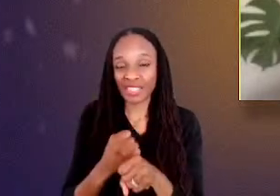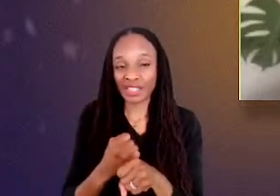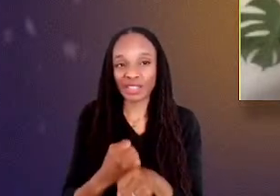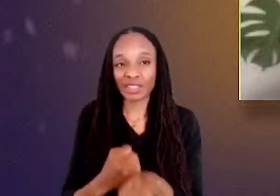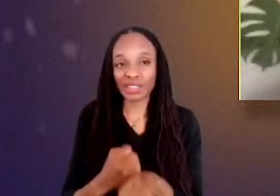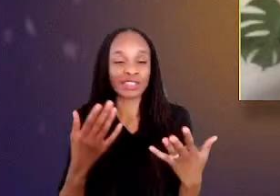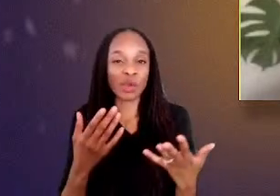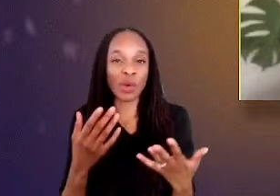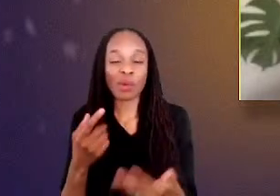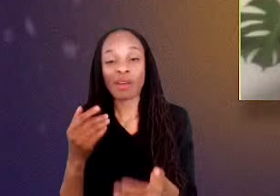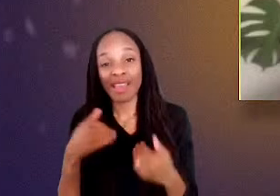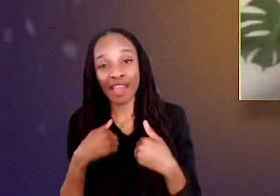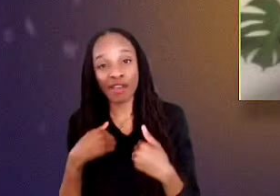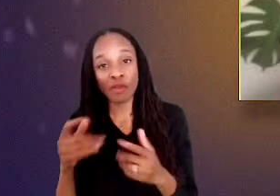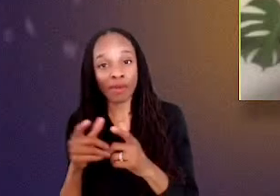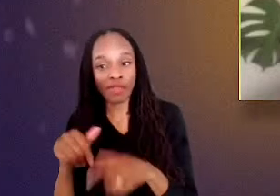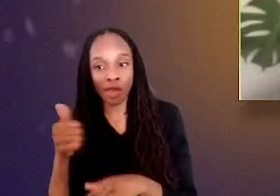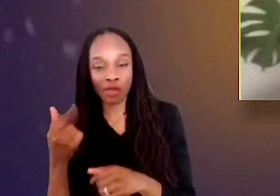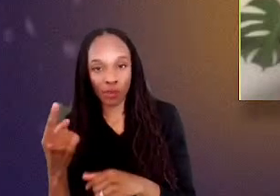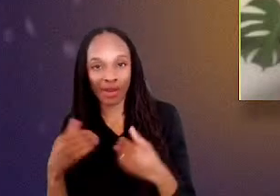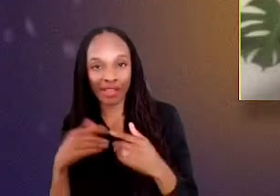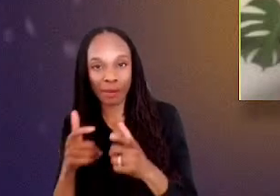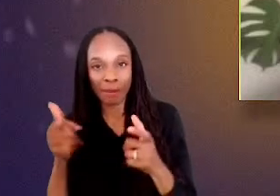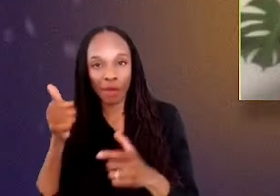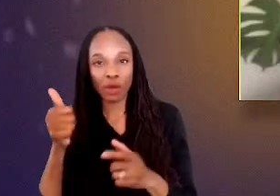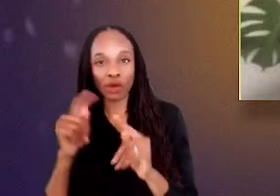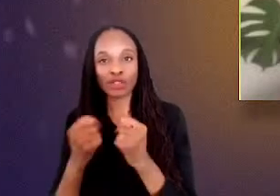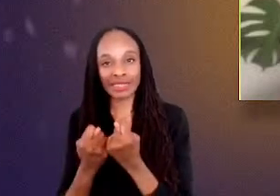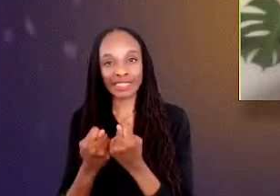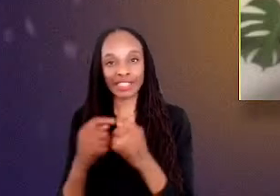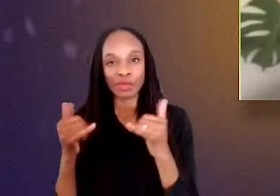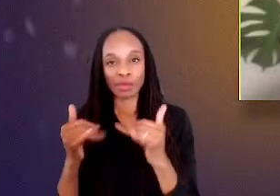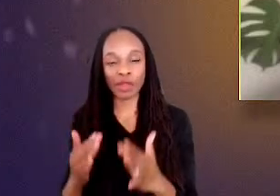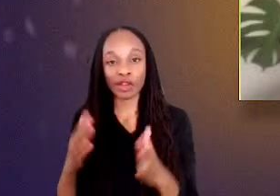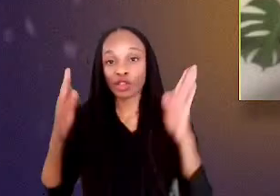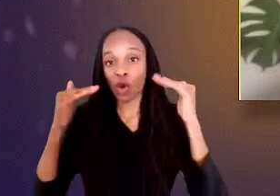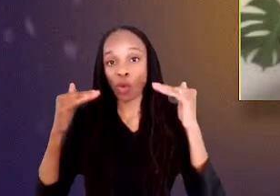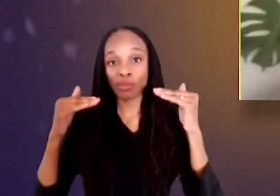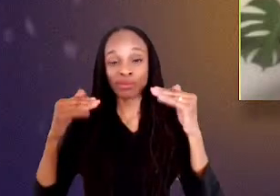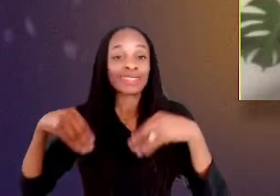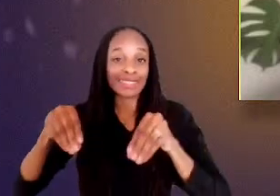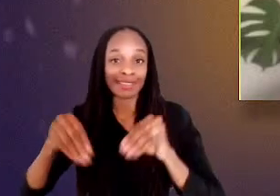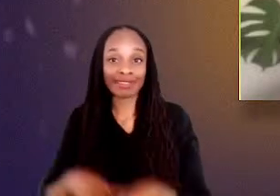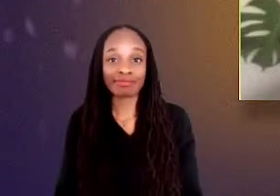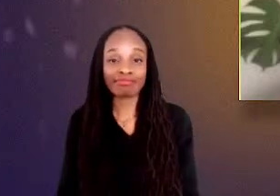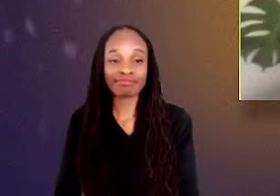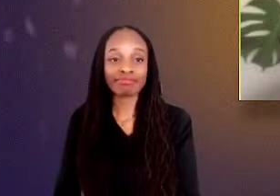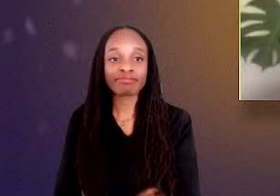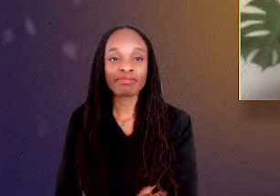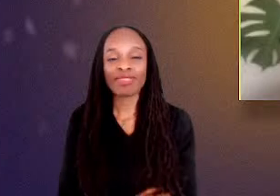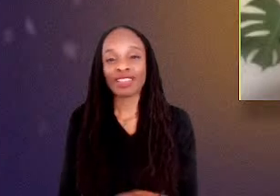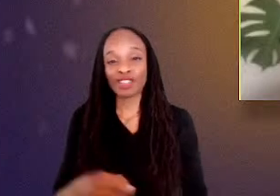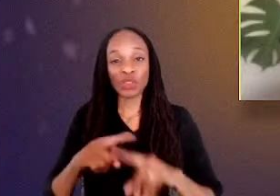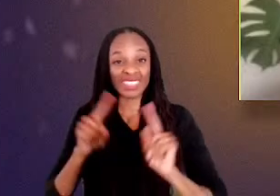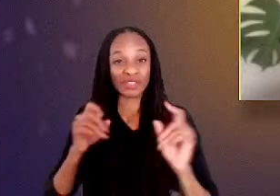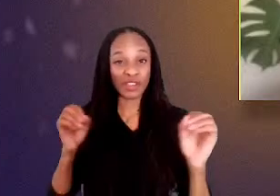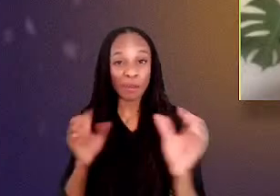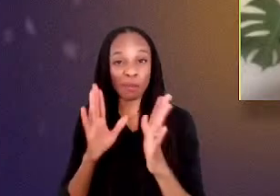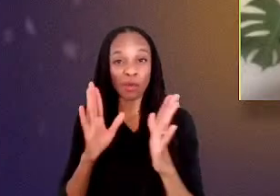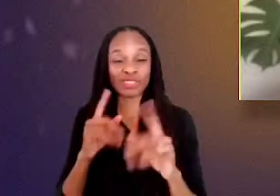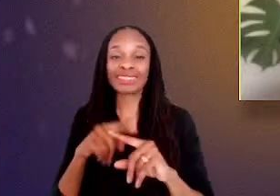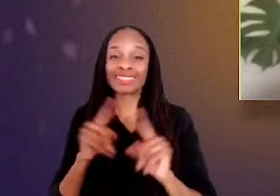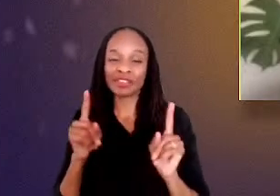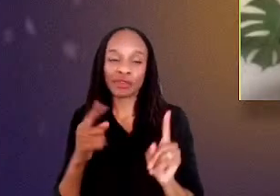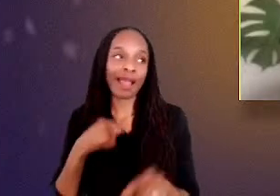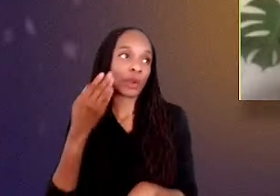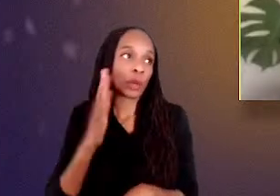bigger player partners, bigger team. And their hope is to make a sale. So they're different approaches and different, I